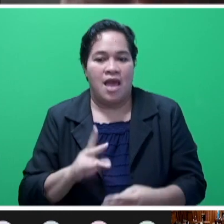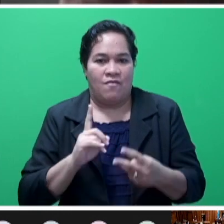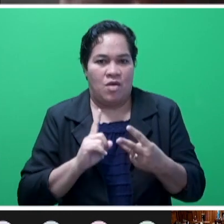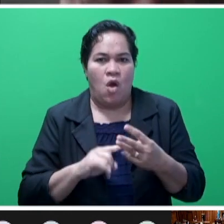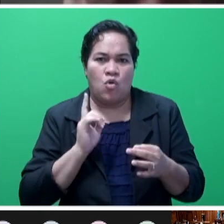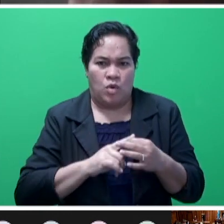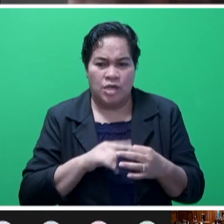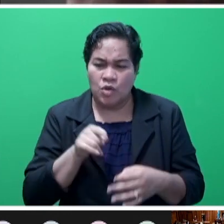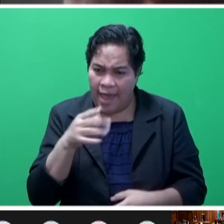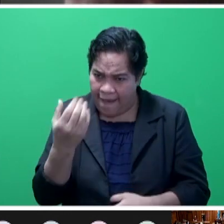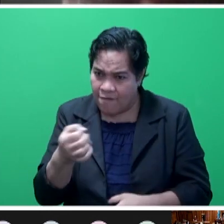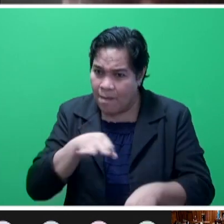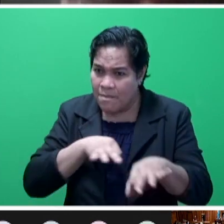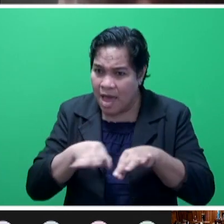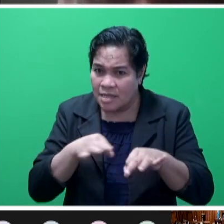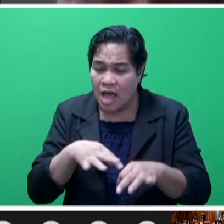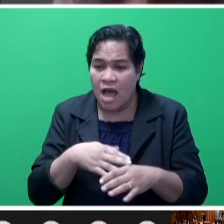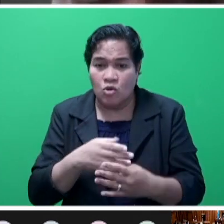there plans to strengthen